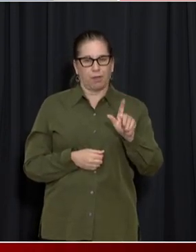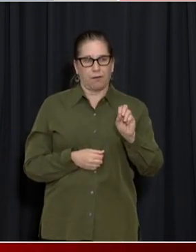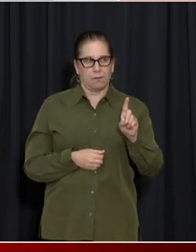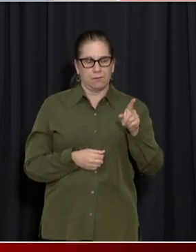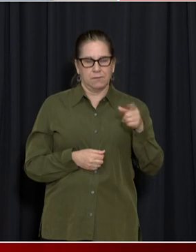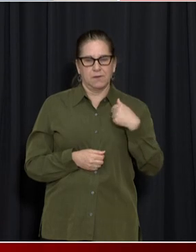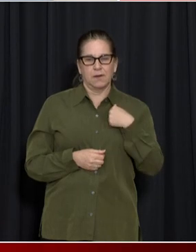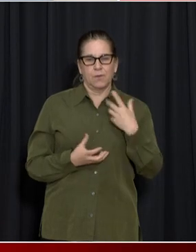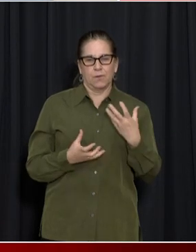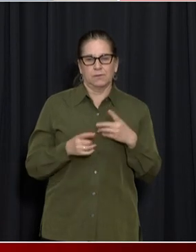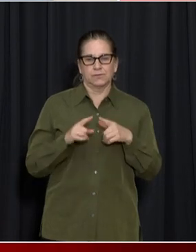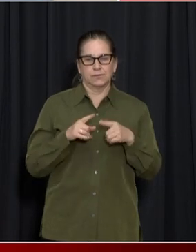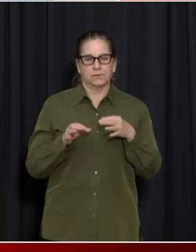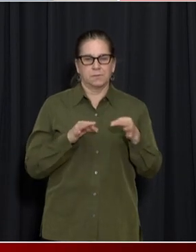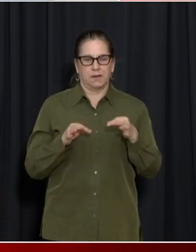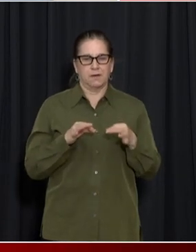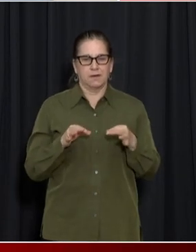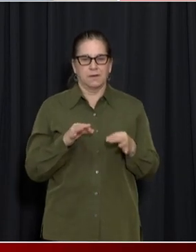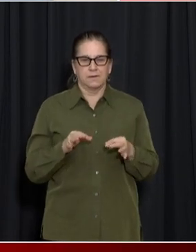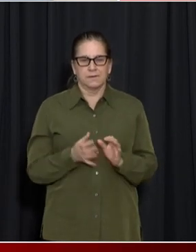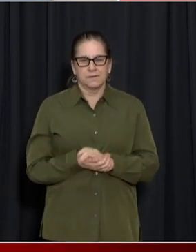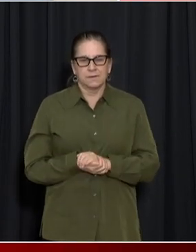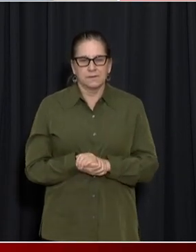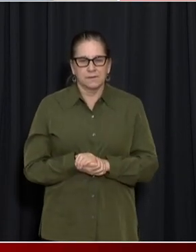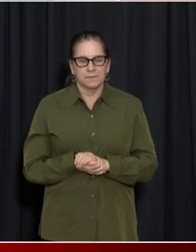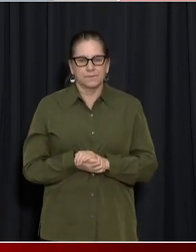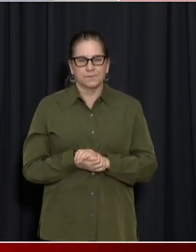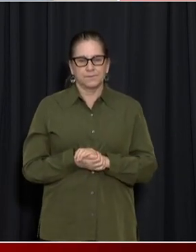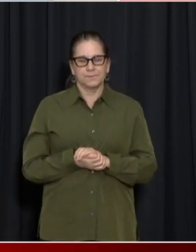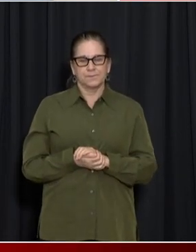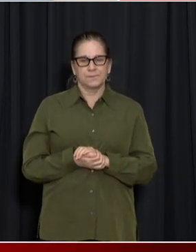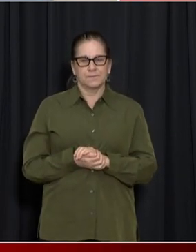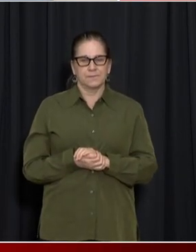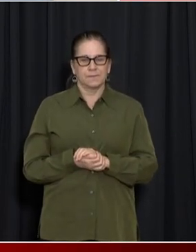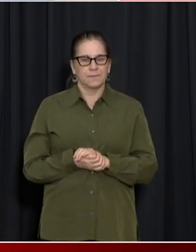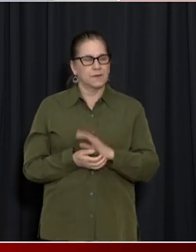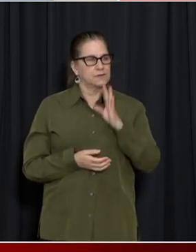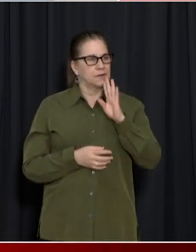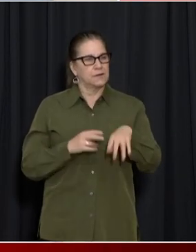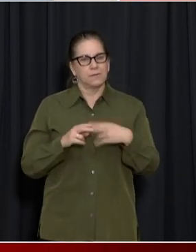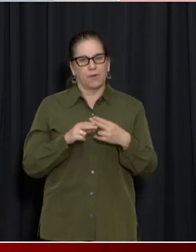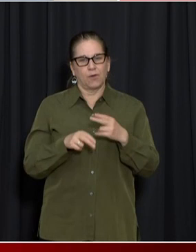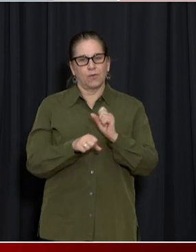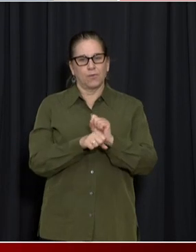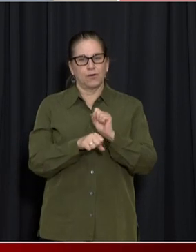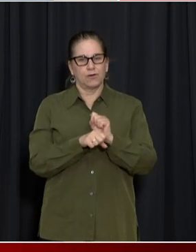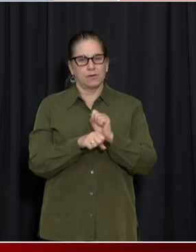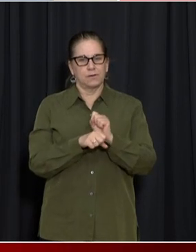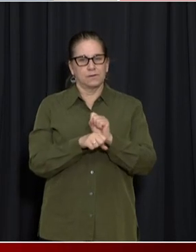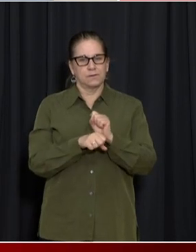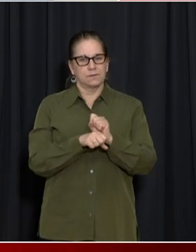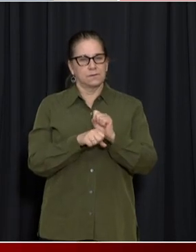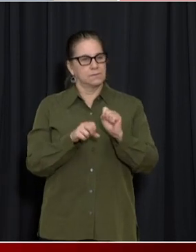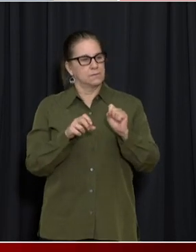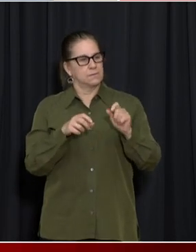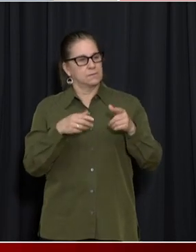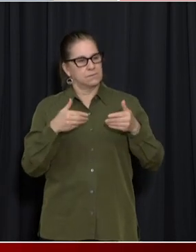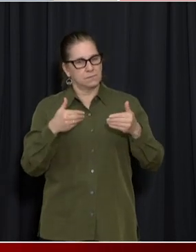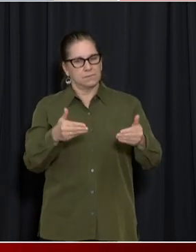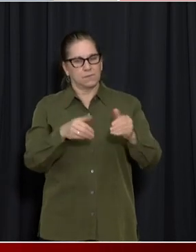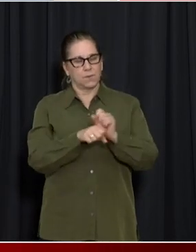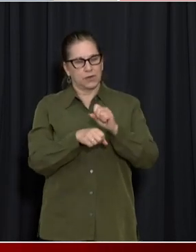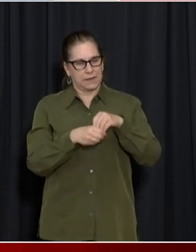livelihoods, and to support our communities with needed spaces and services. The staging recommendations look across all components